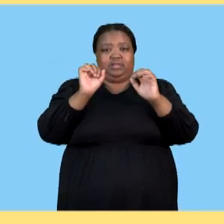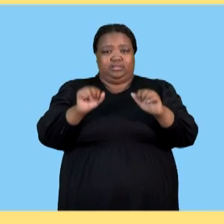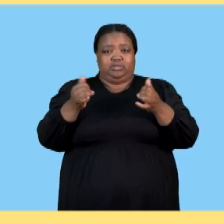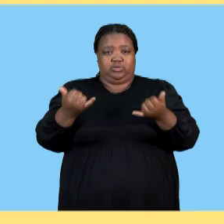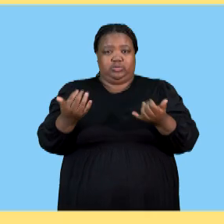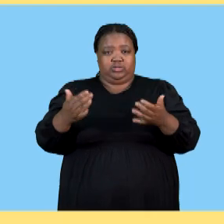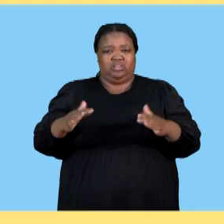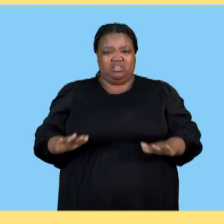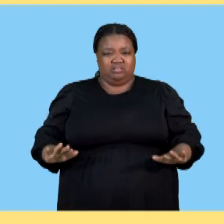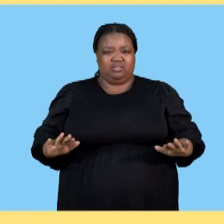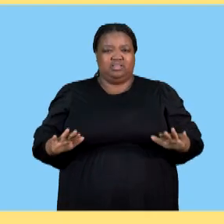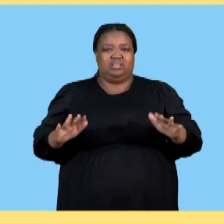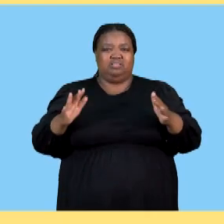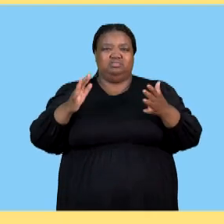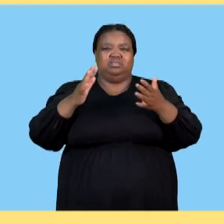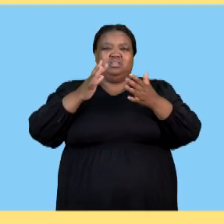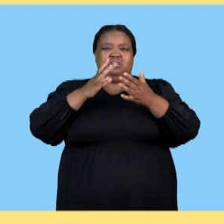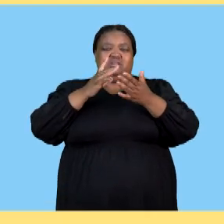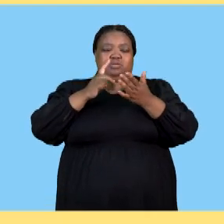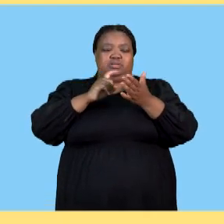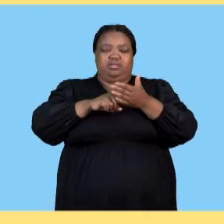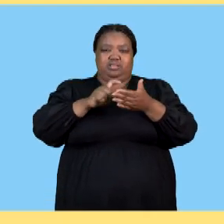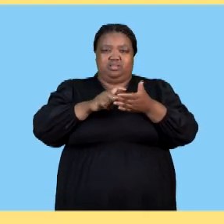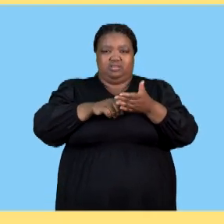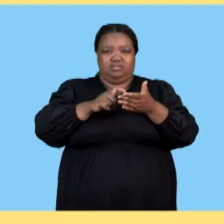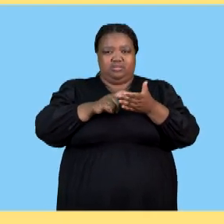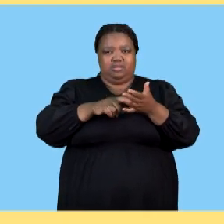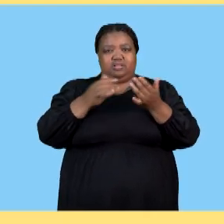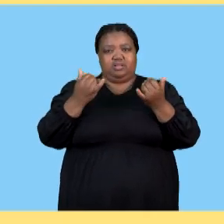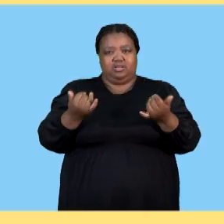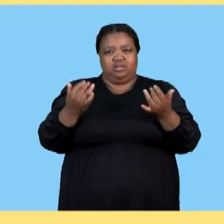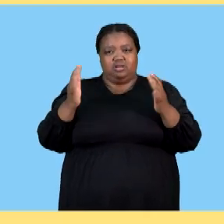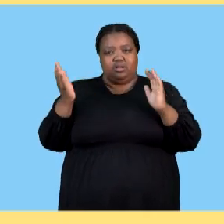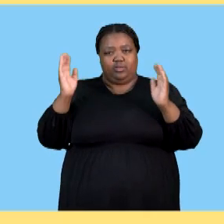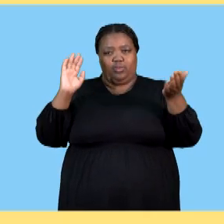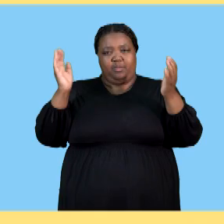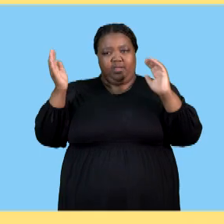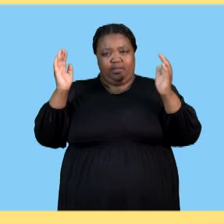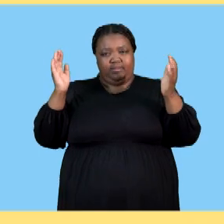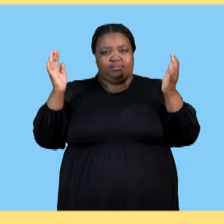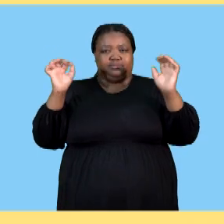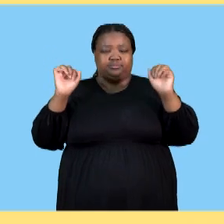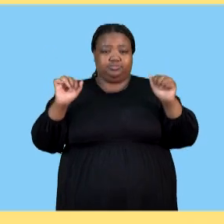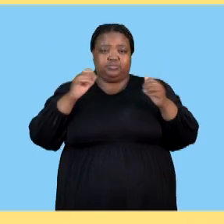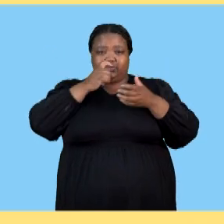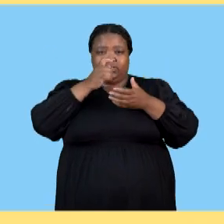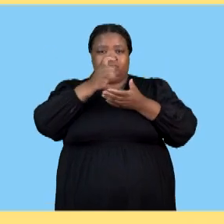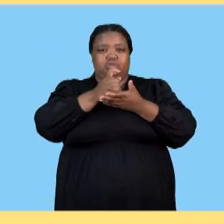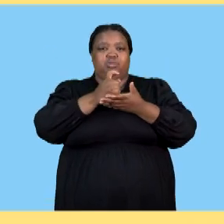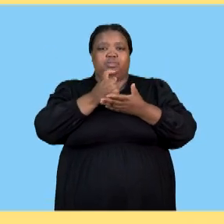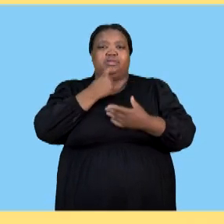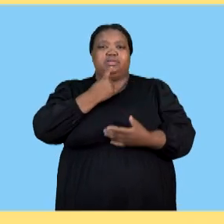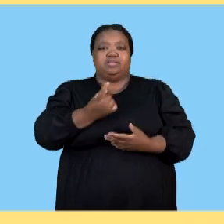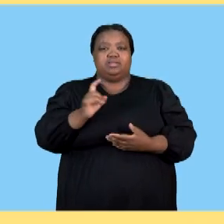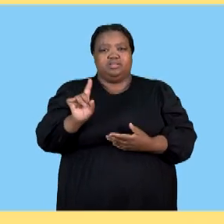am done with calculating. I'm comparing now 2022 and 2023. Then in my comment,